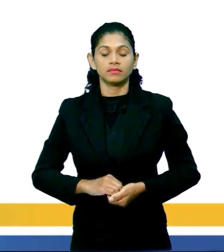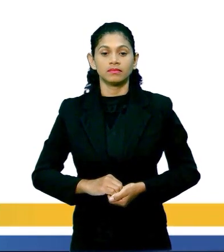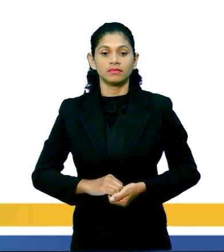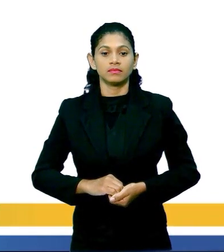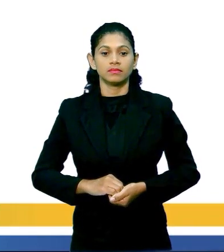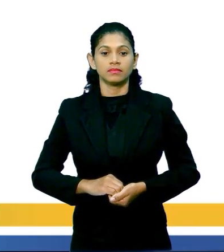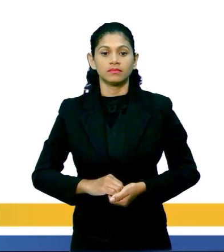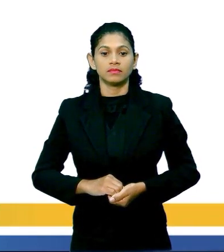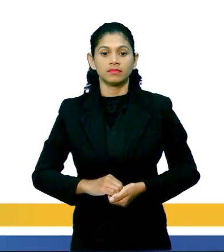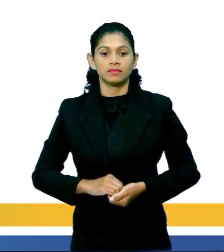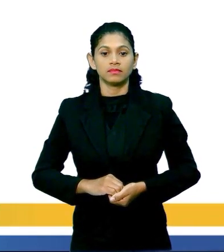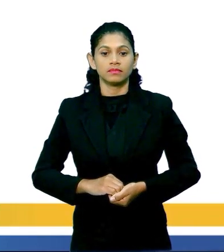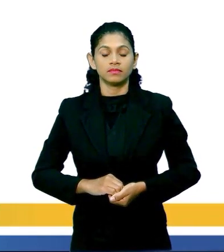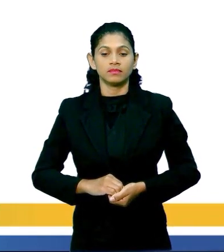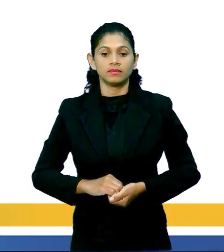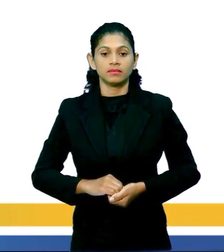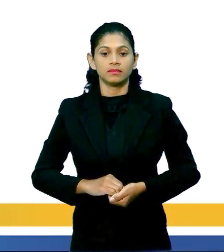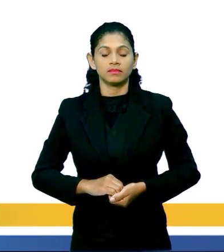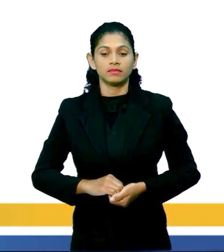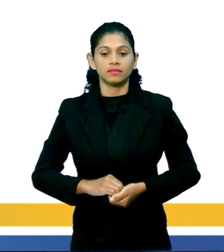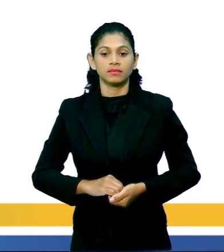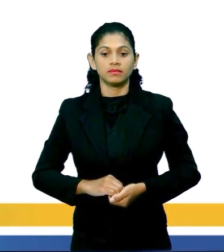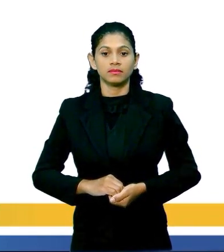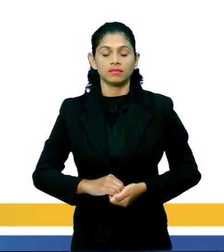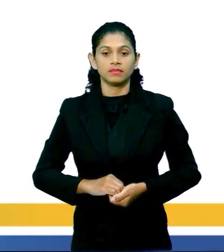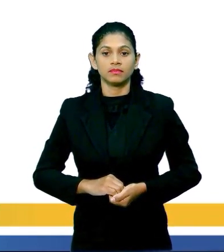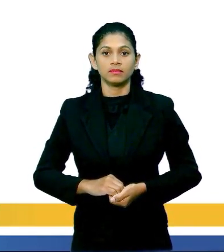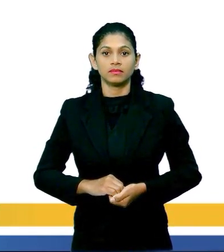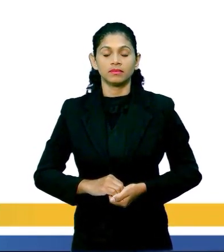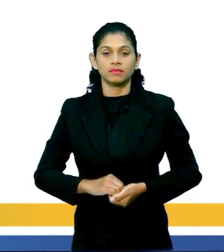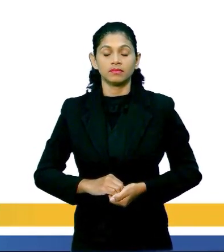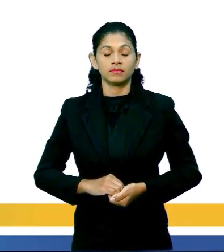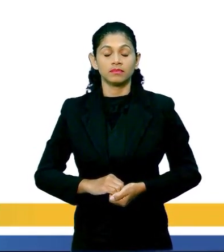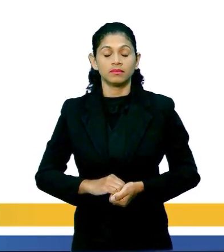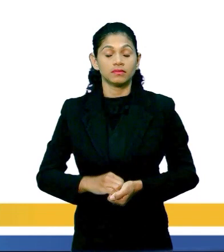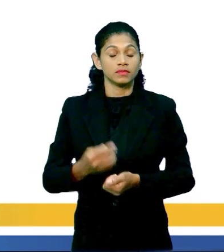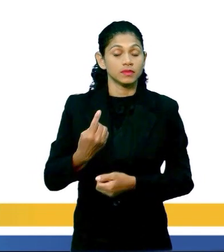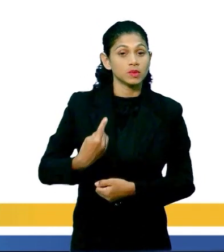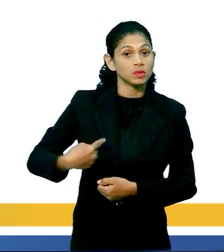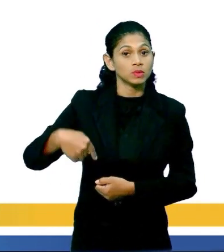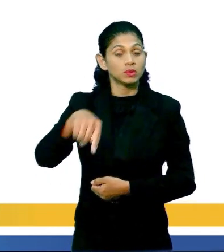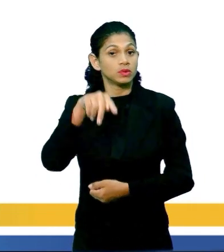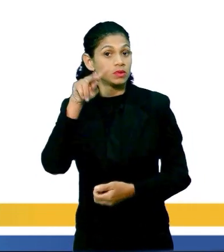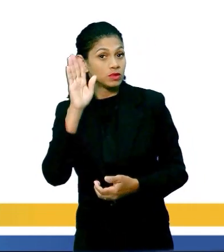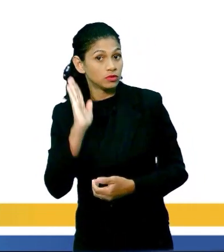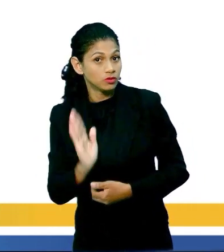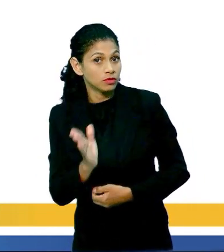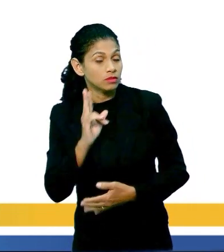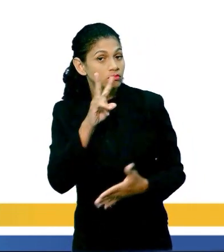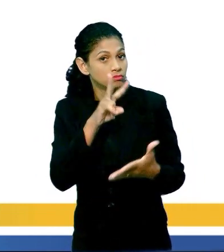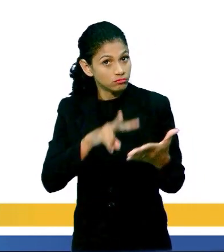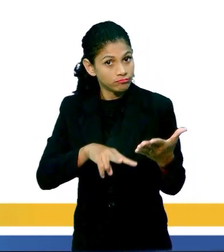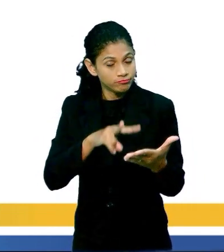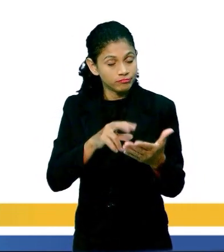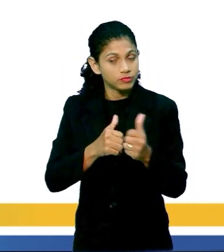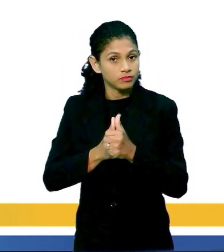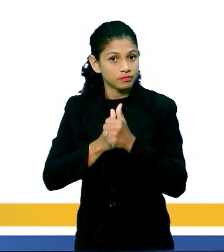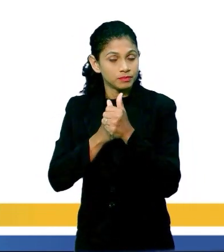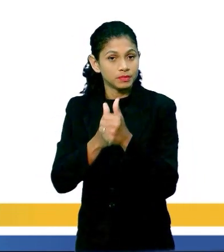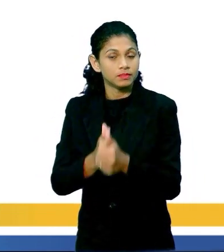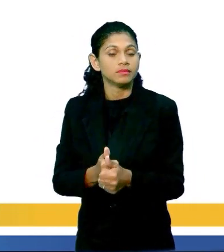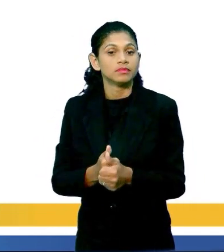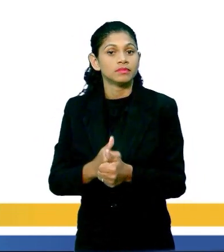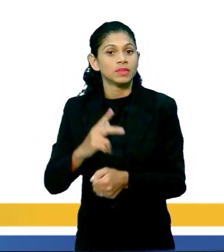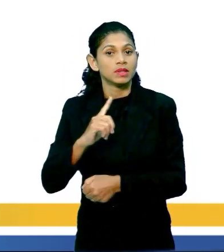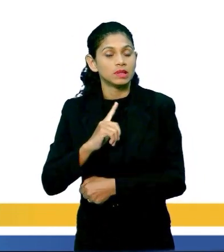organizations, women's groups, and more. Vocês acabaram de fazer a leitura comigo. Nós temos aí as